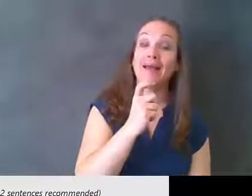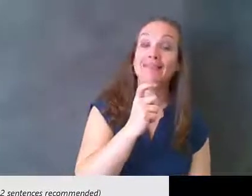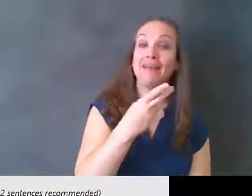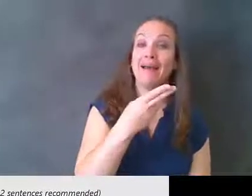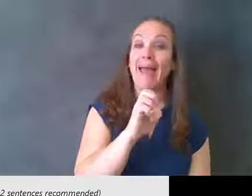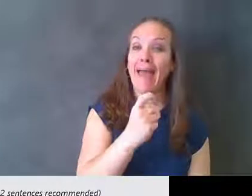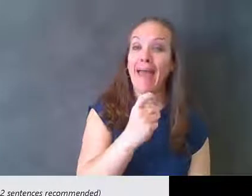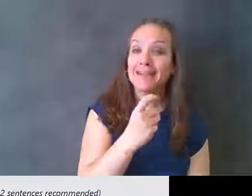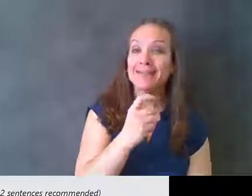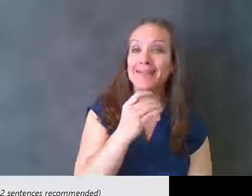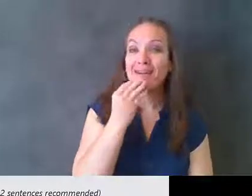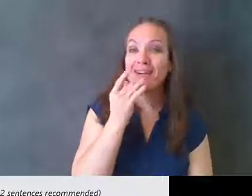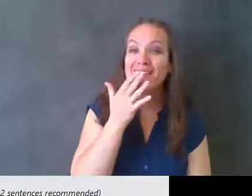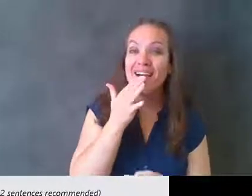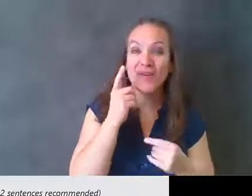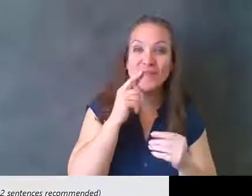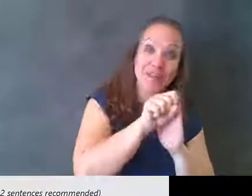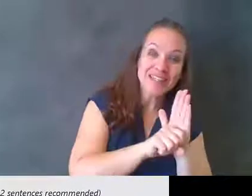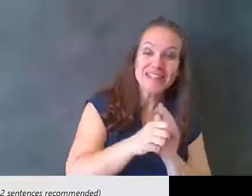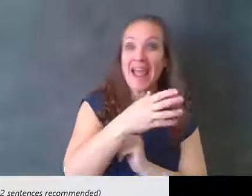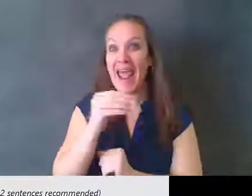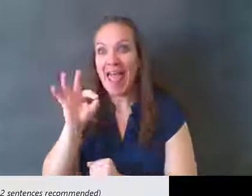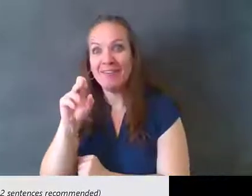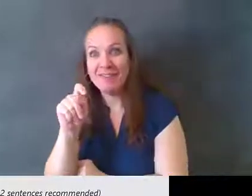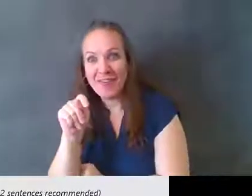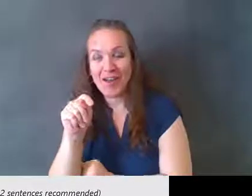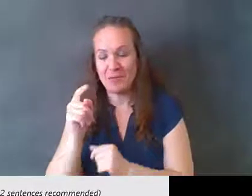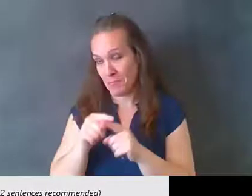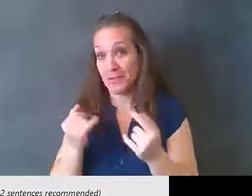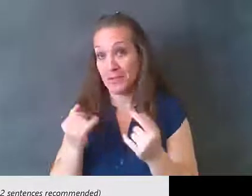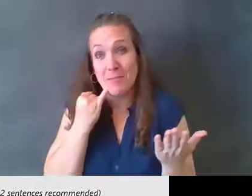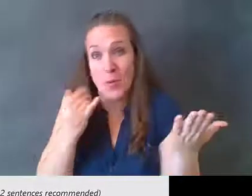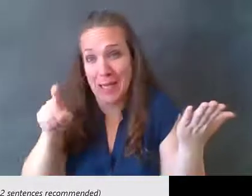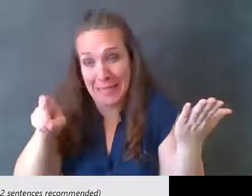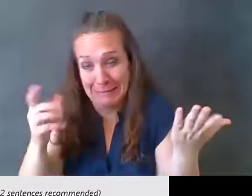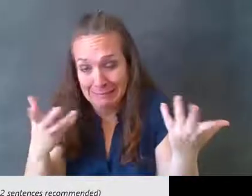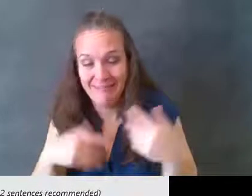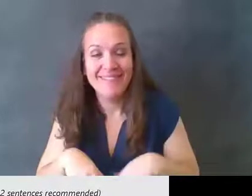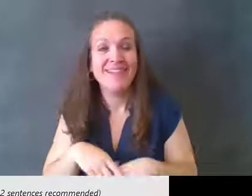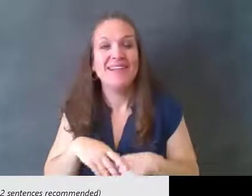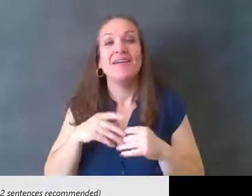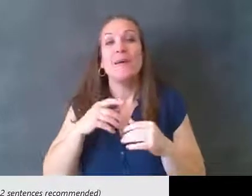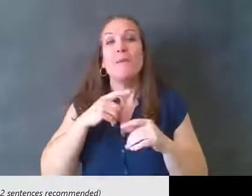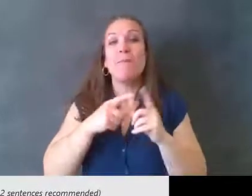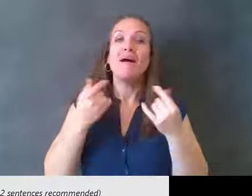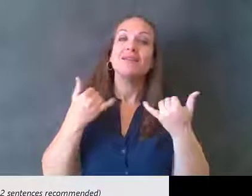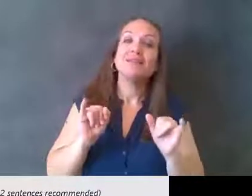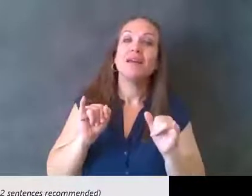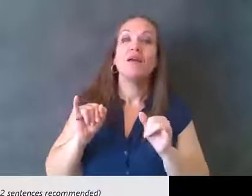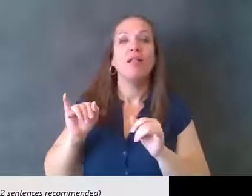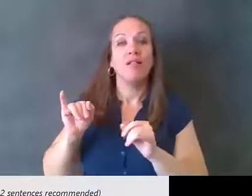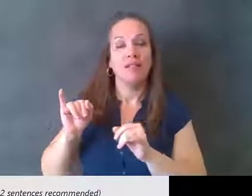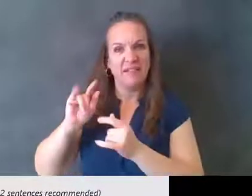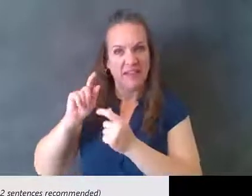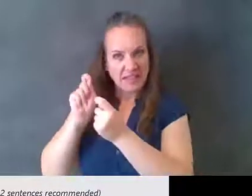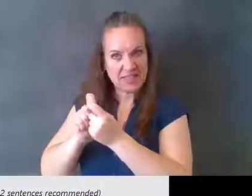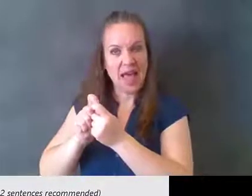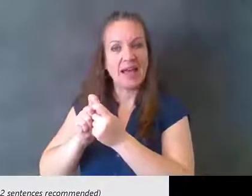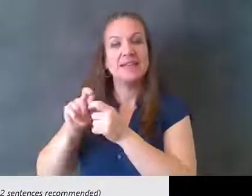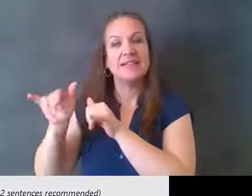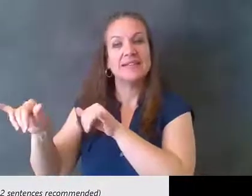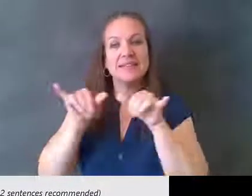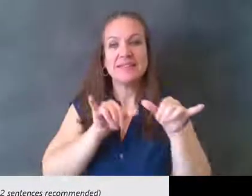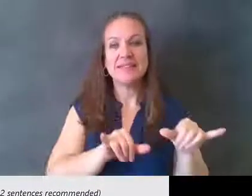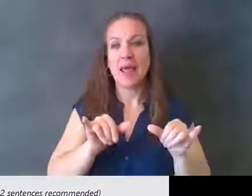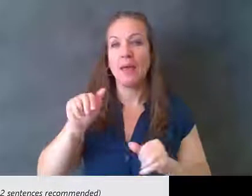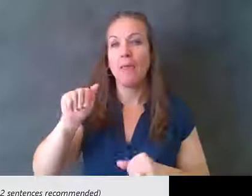super specific. I'm going to include that in my caption. And I'm still okay with my alt text giving this description. So when a screen reader user gets